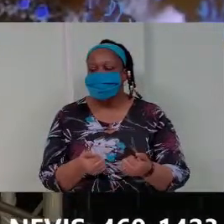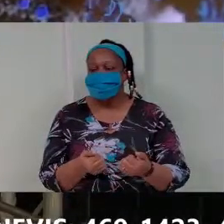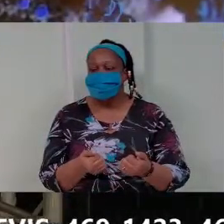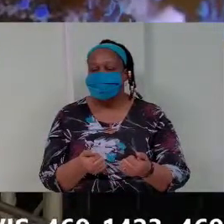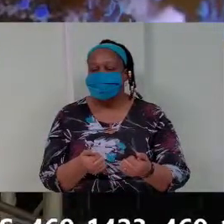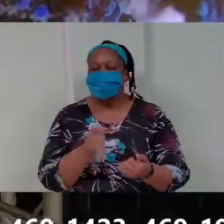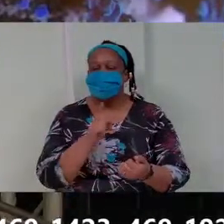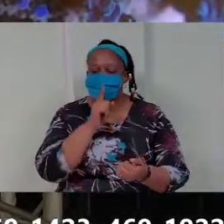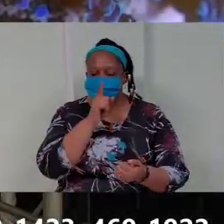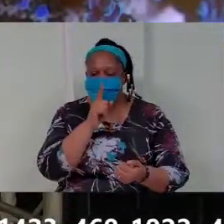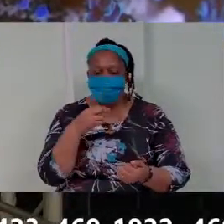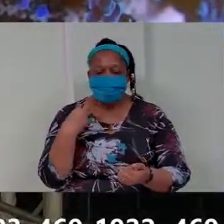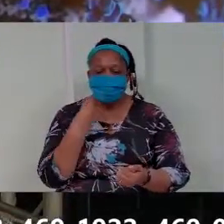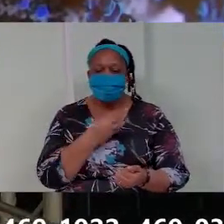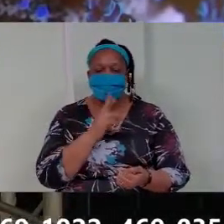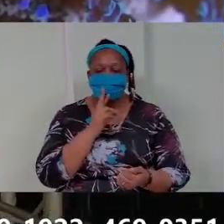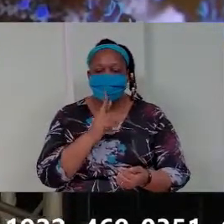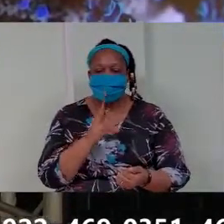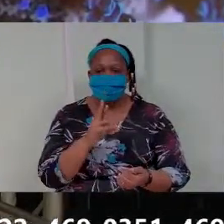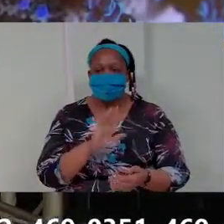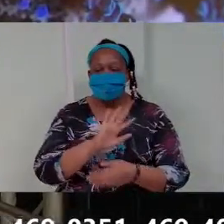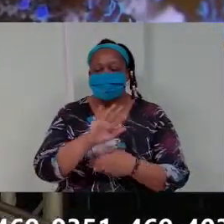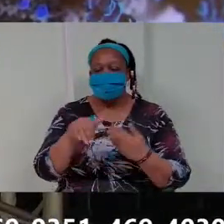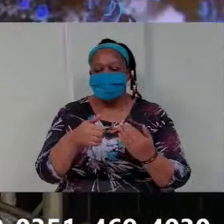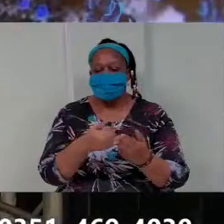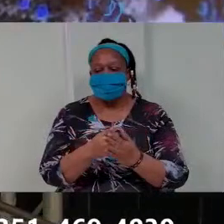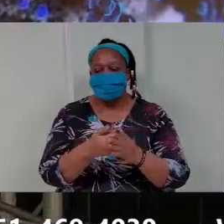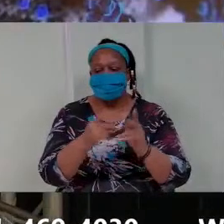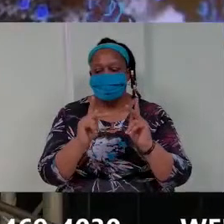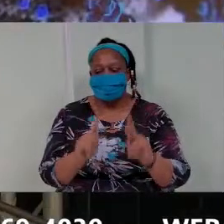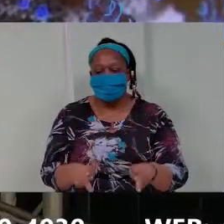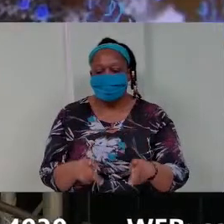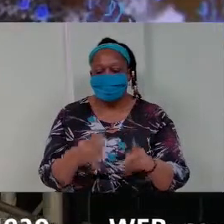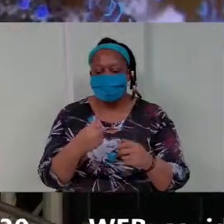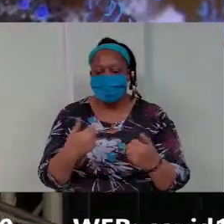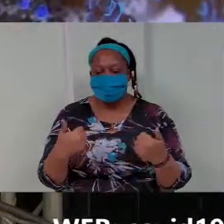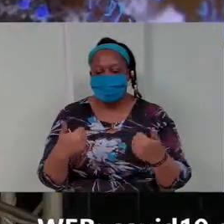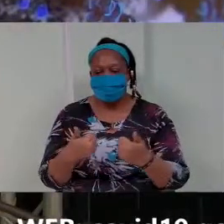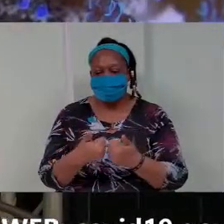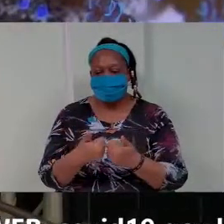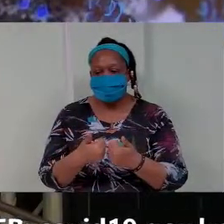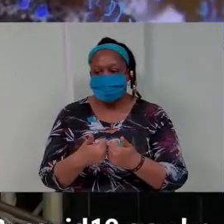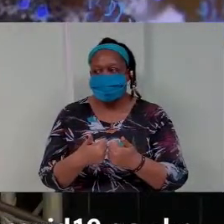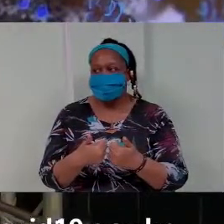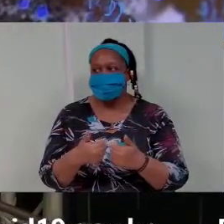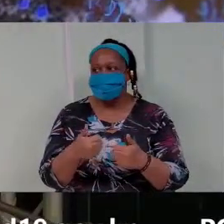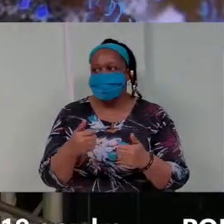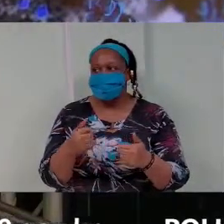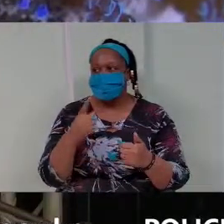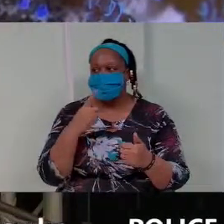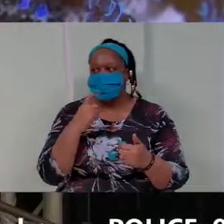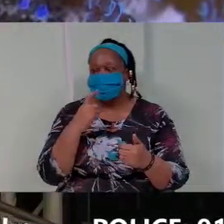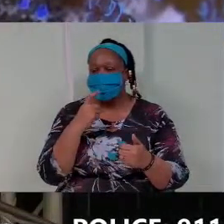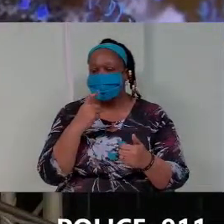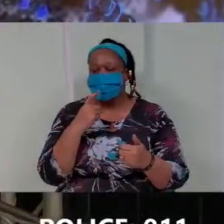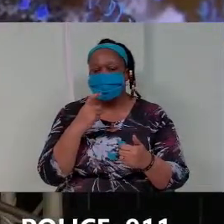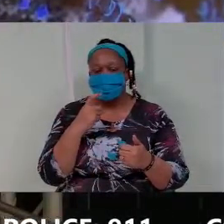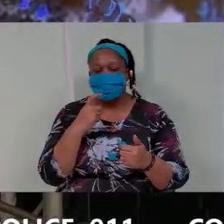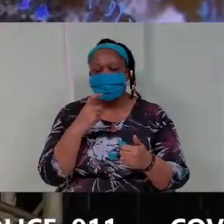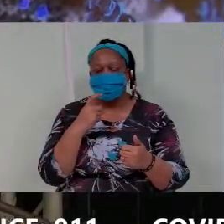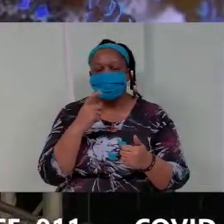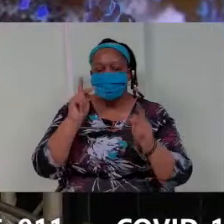we that all contacts were traced for the frontline worker recently infected